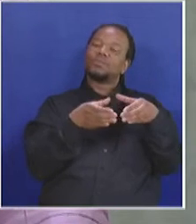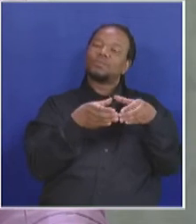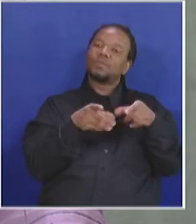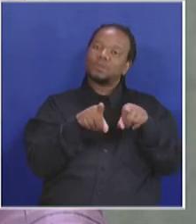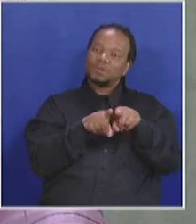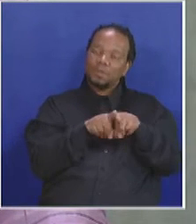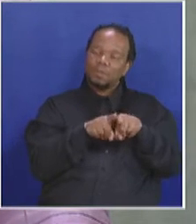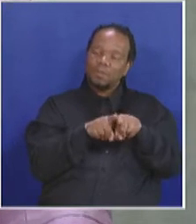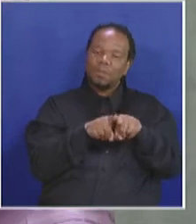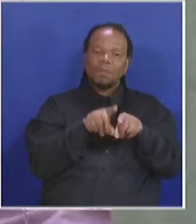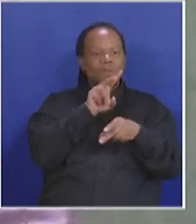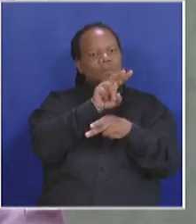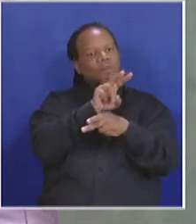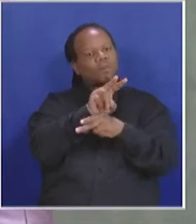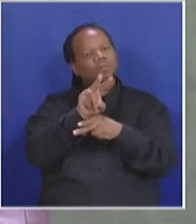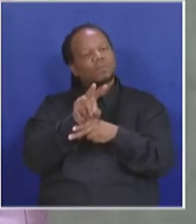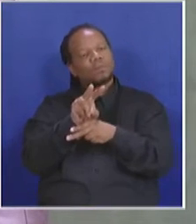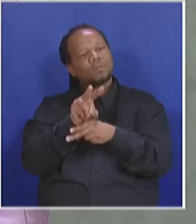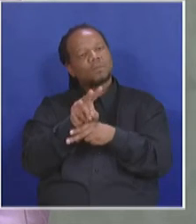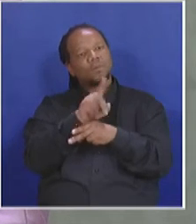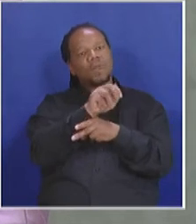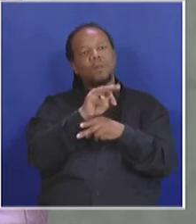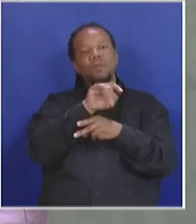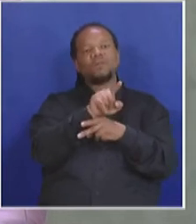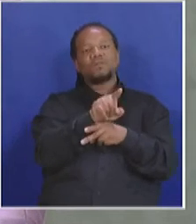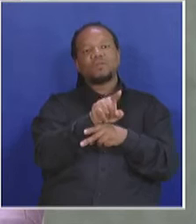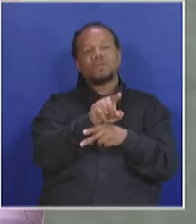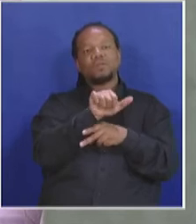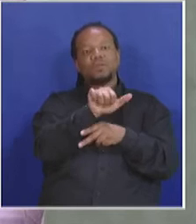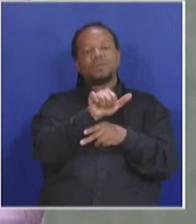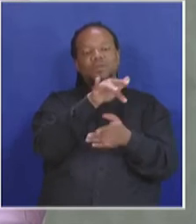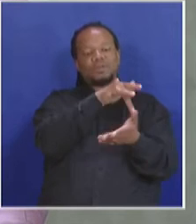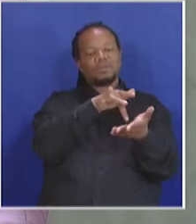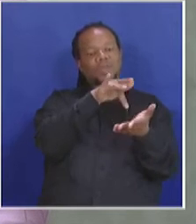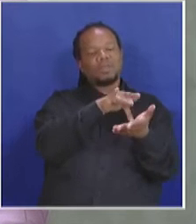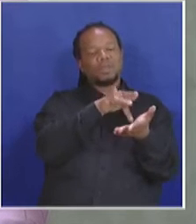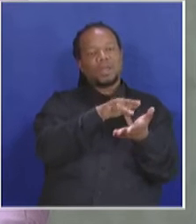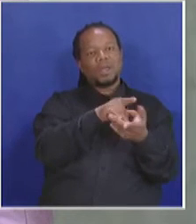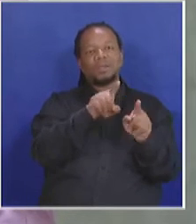an oversight visit to the Thabo Mofutshanyana Secure Center and One-Stop Child's